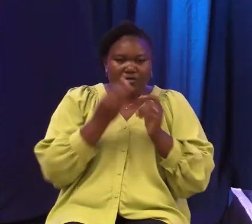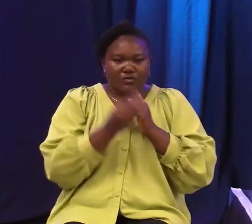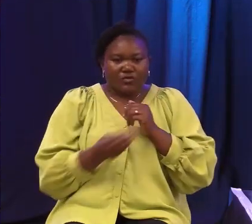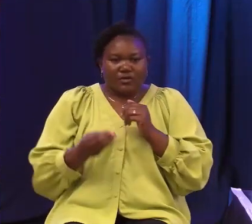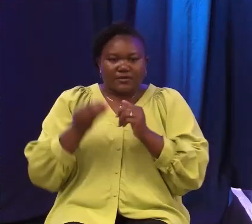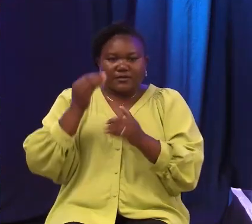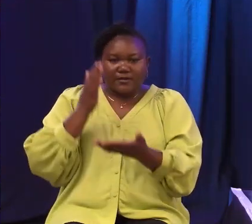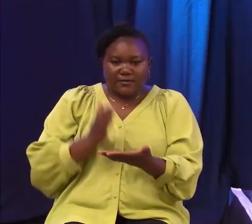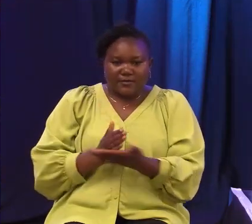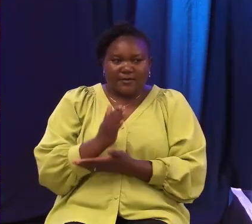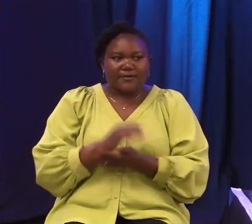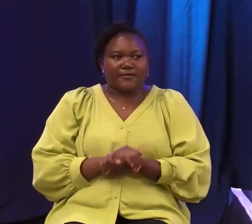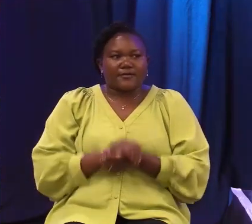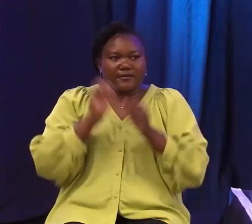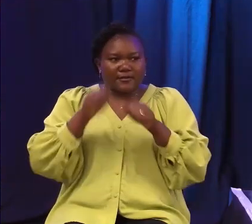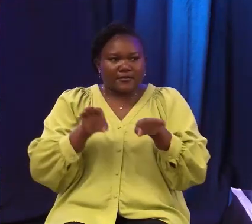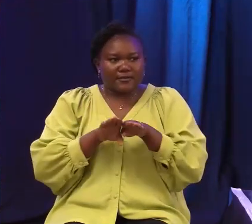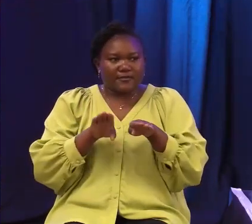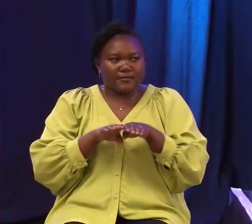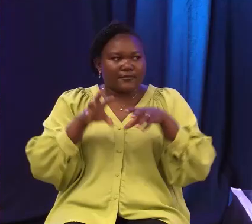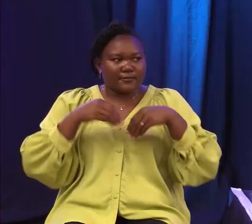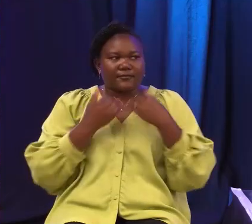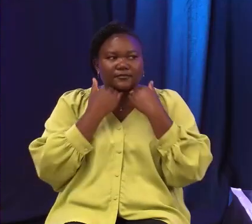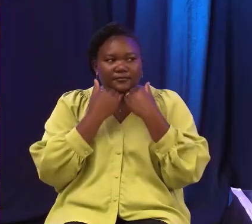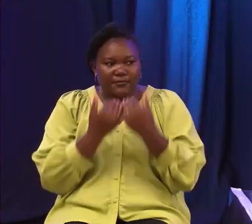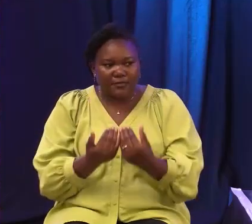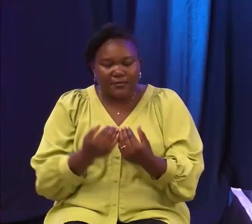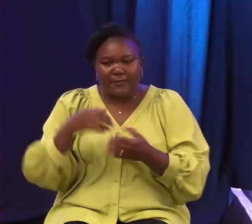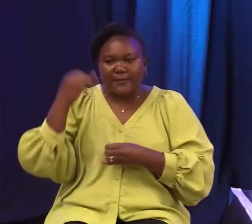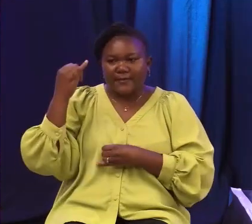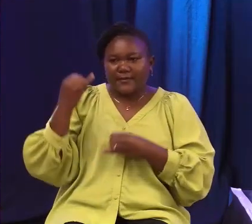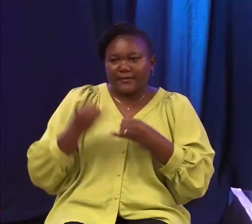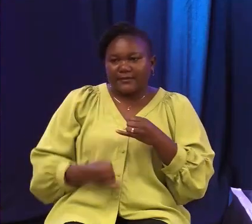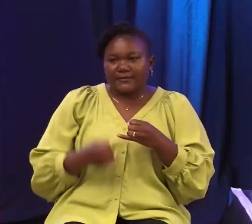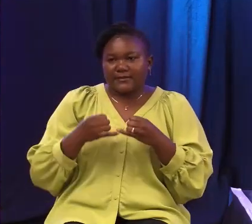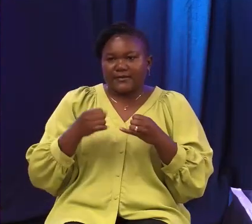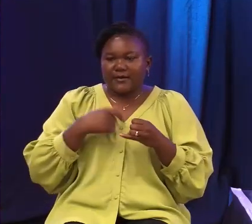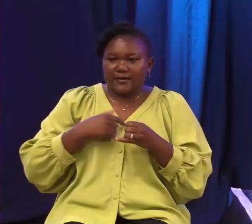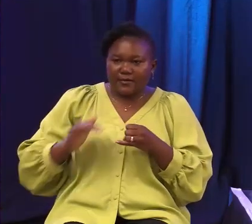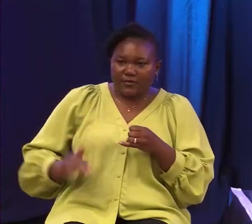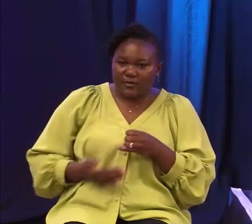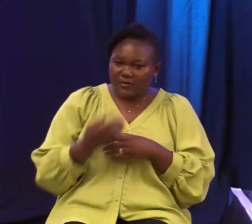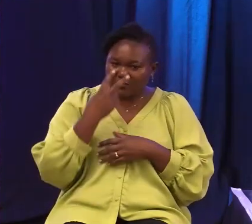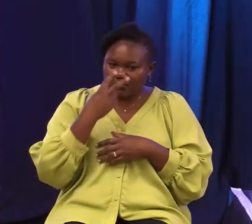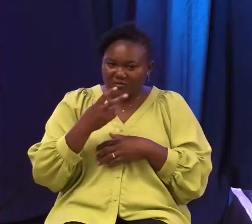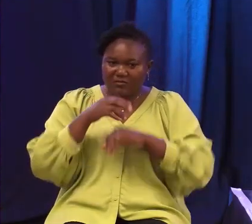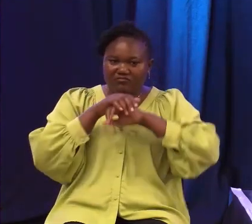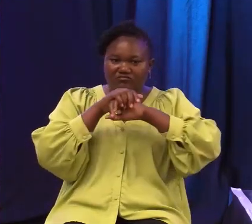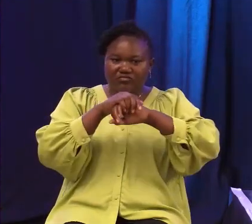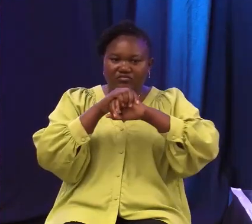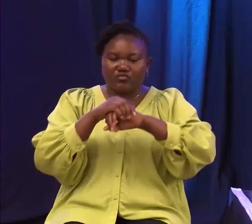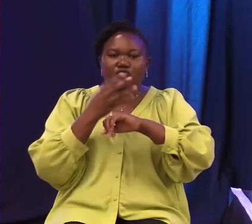and also to take ownership of this logo. Lastly, I'm looking forward to congratulate the